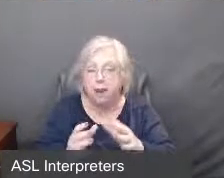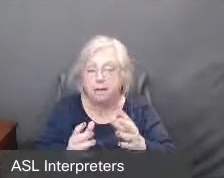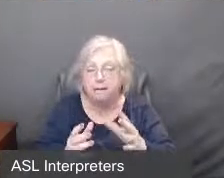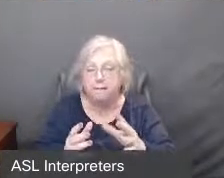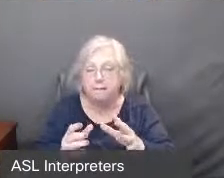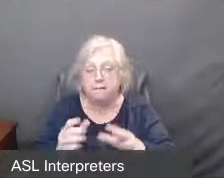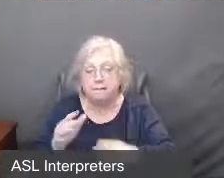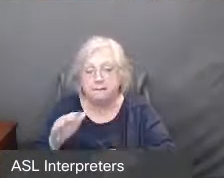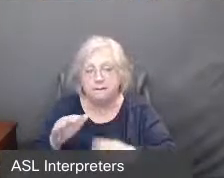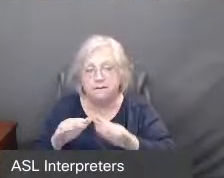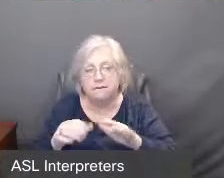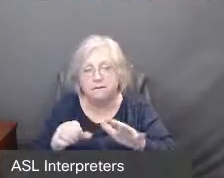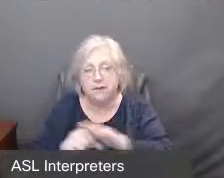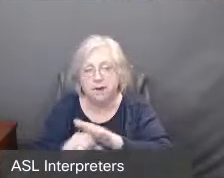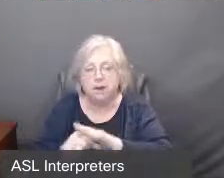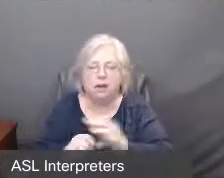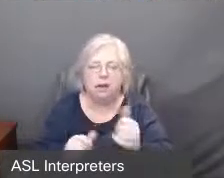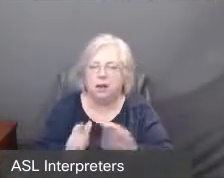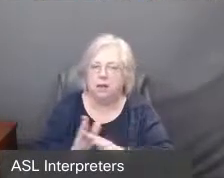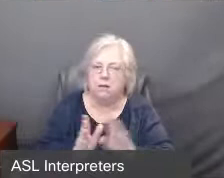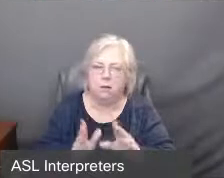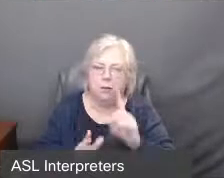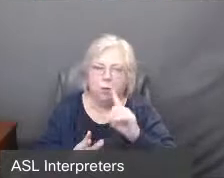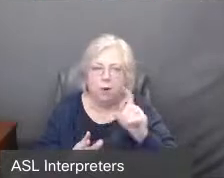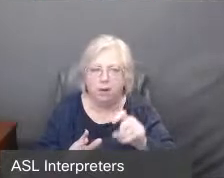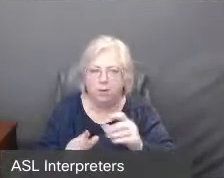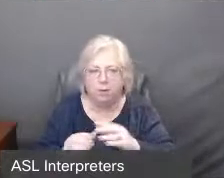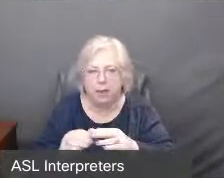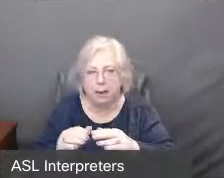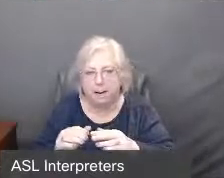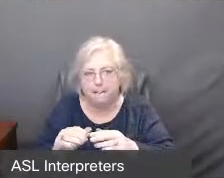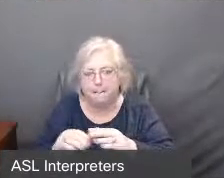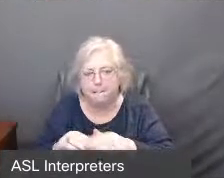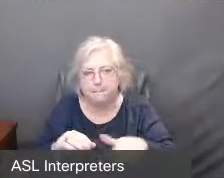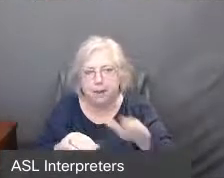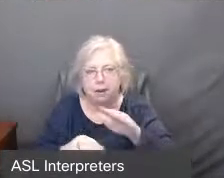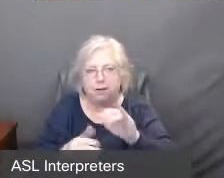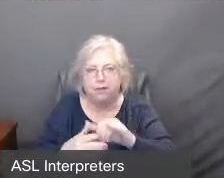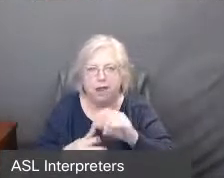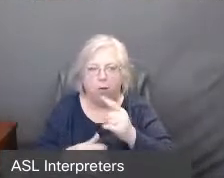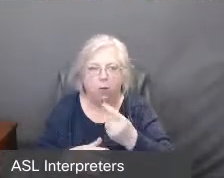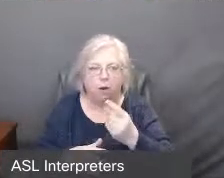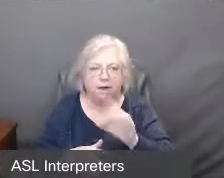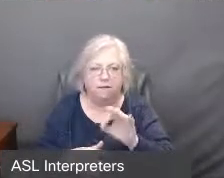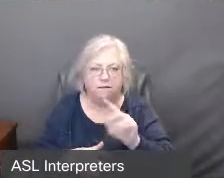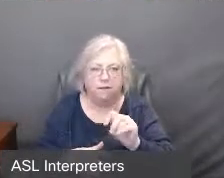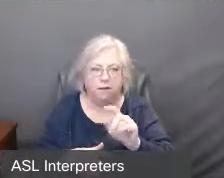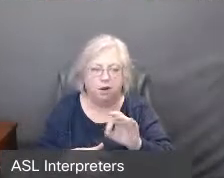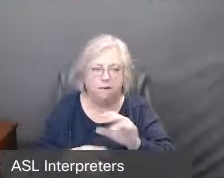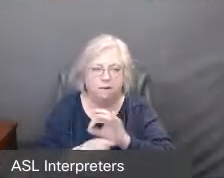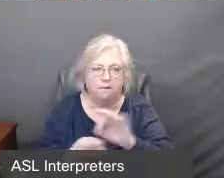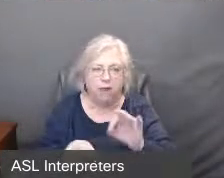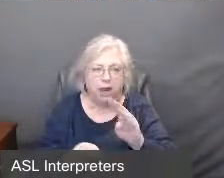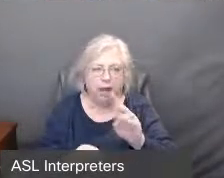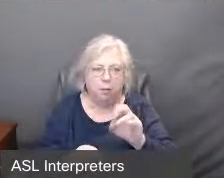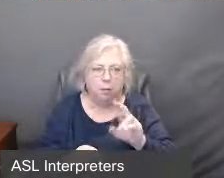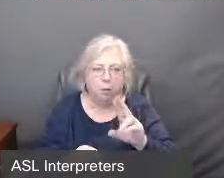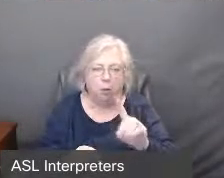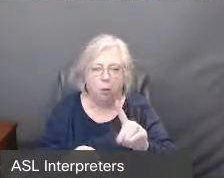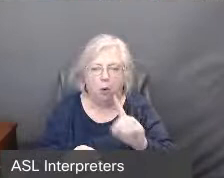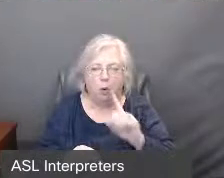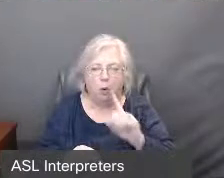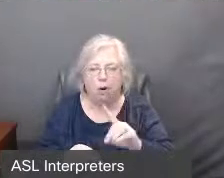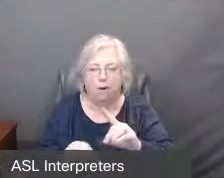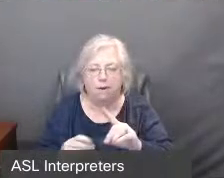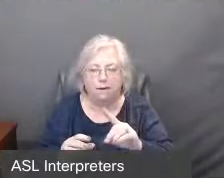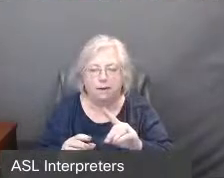any development that would come in would have to be above that 1 foot of freeboard of the base flood elevation and placement. So that